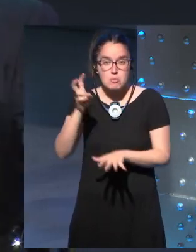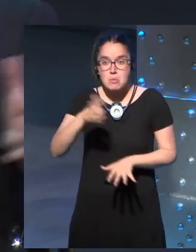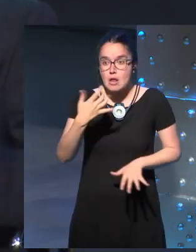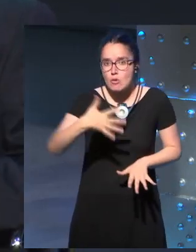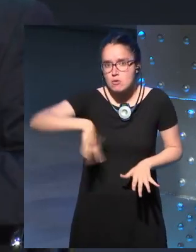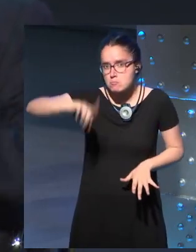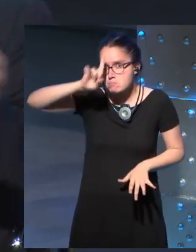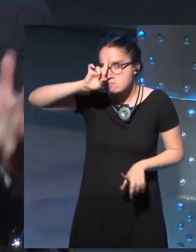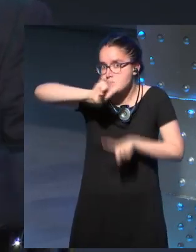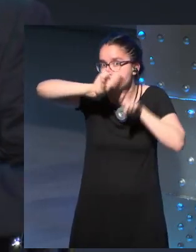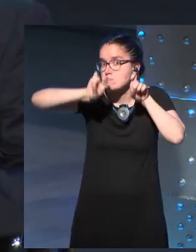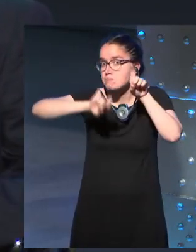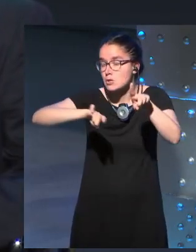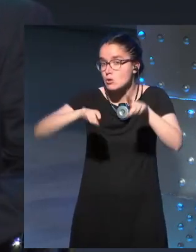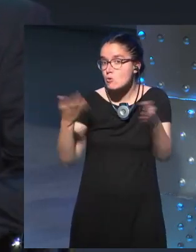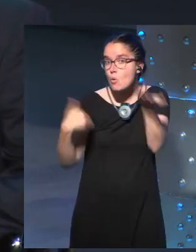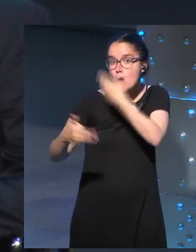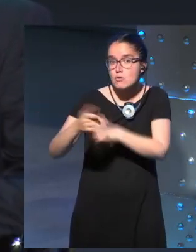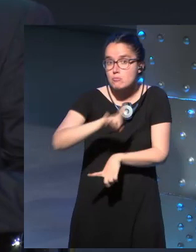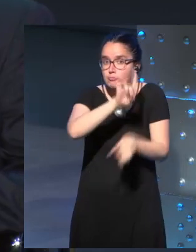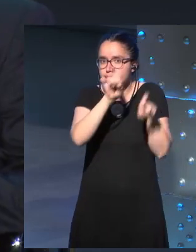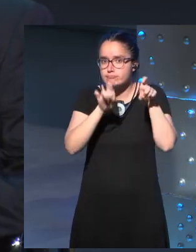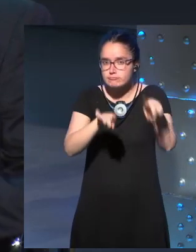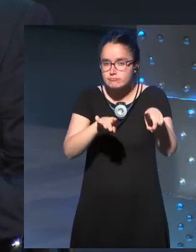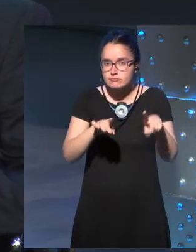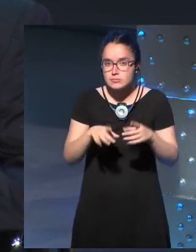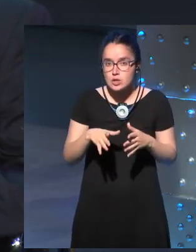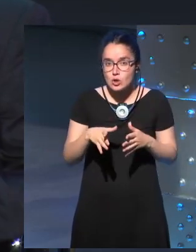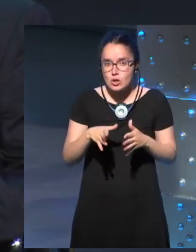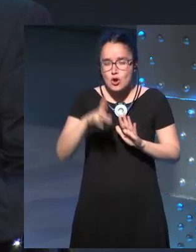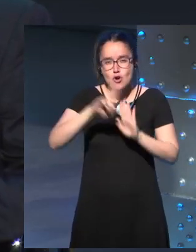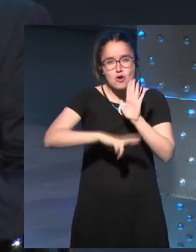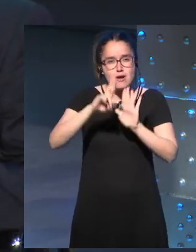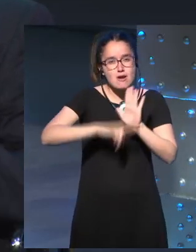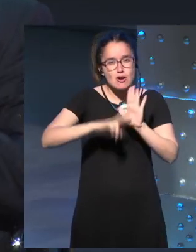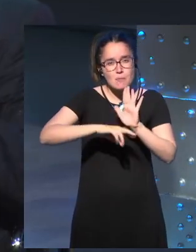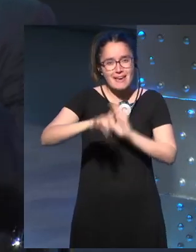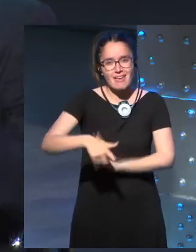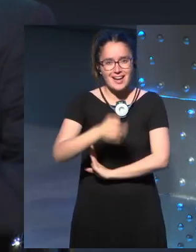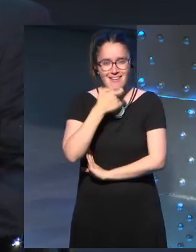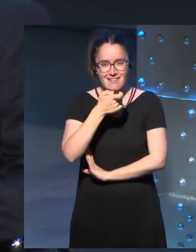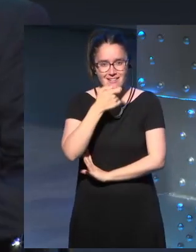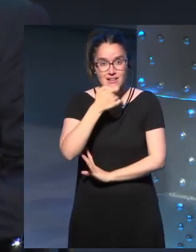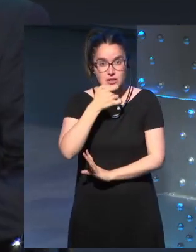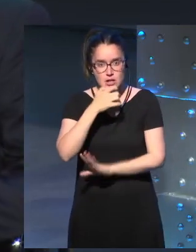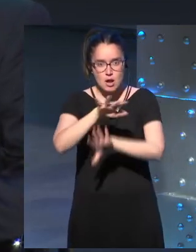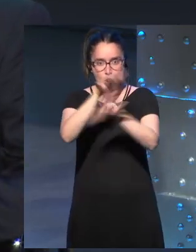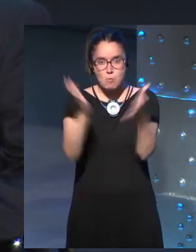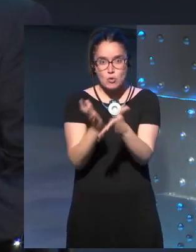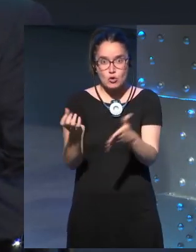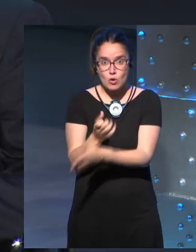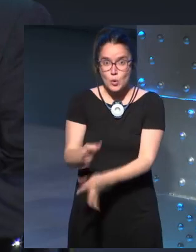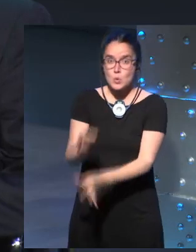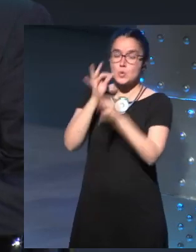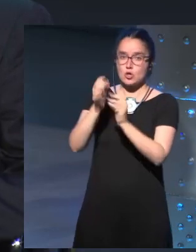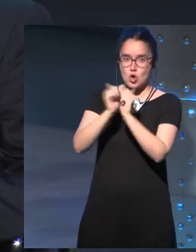This is a game that comes, I don't know where, from I don't know when. It was regulated by English people. It was sent